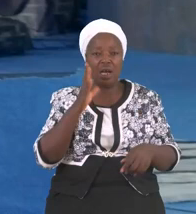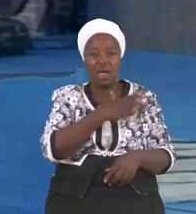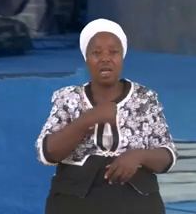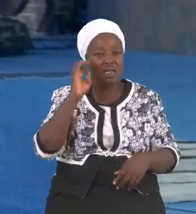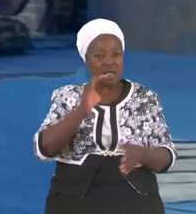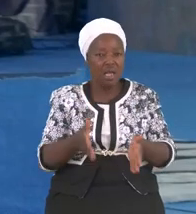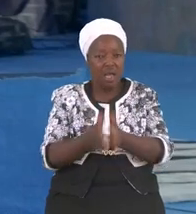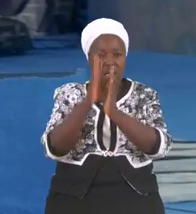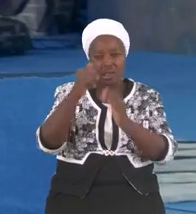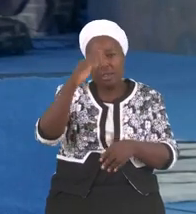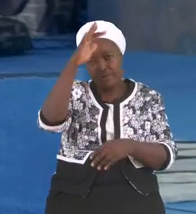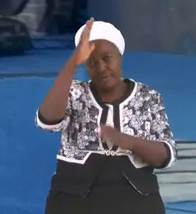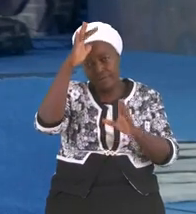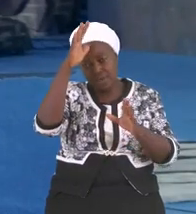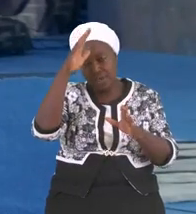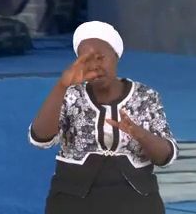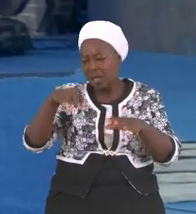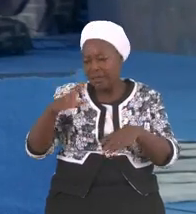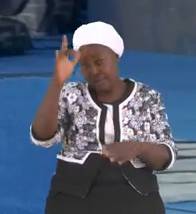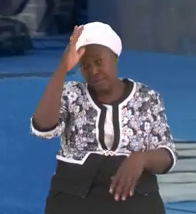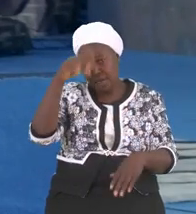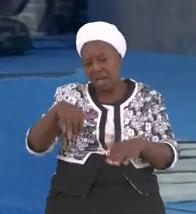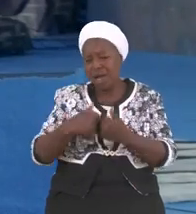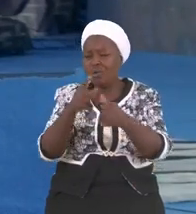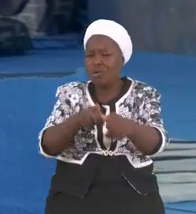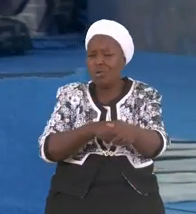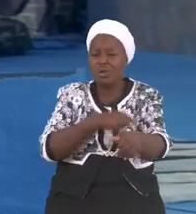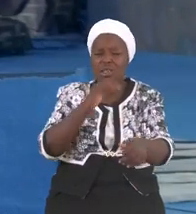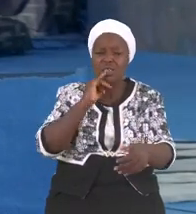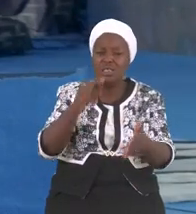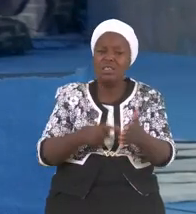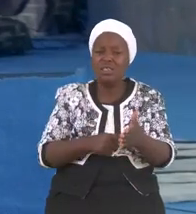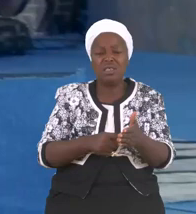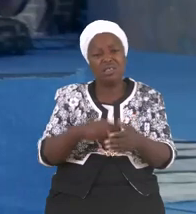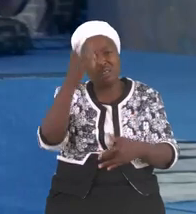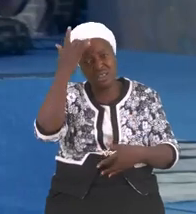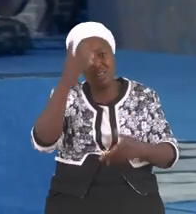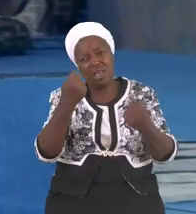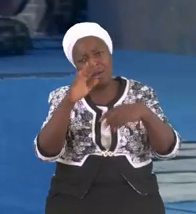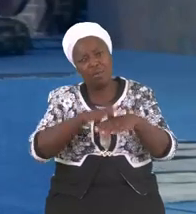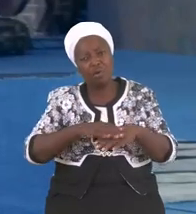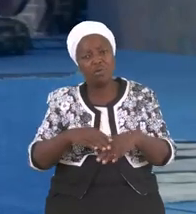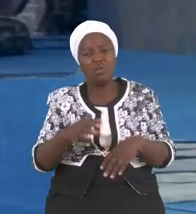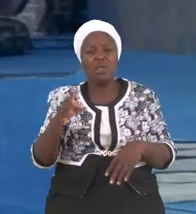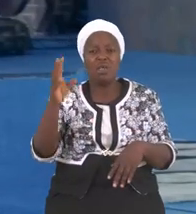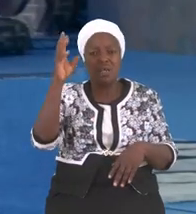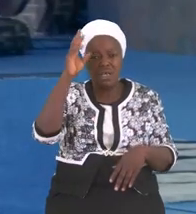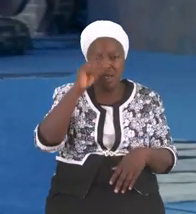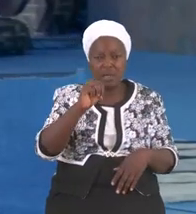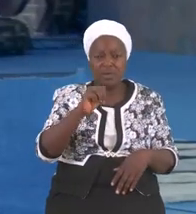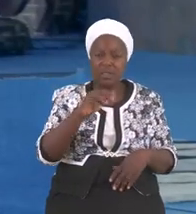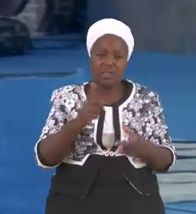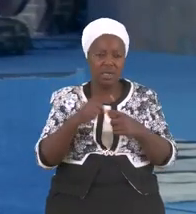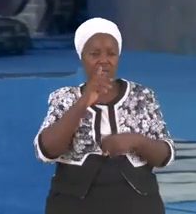long is it ago since this came unto him? And he said, of a